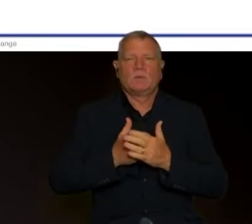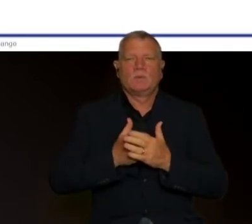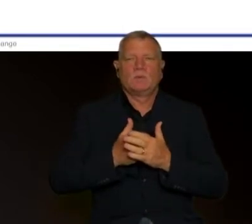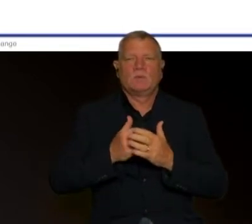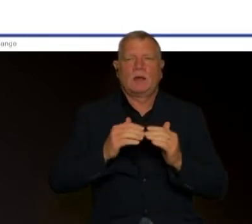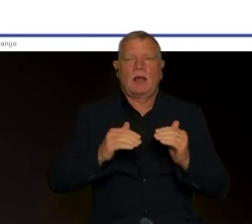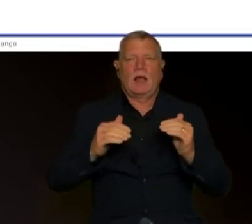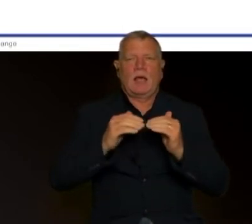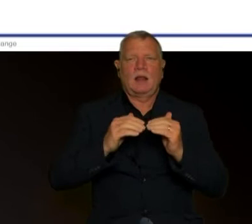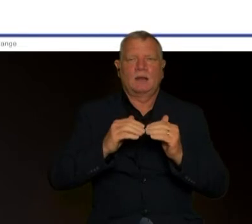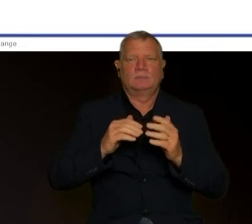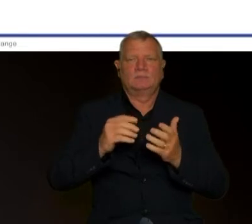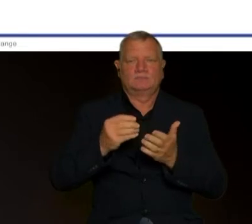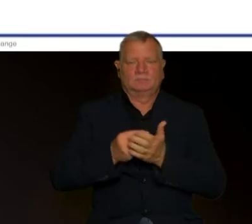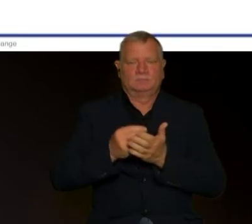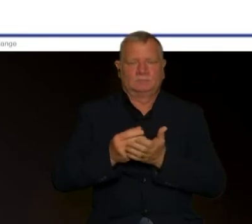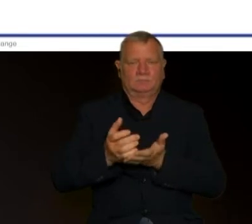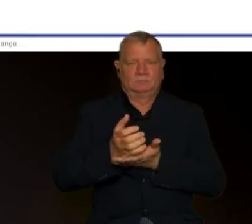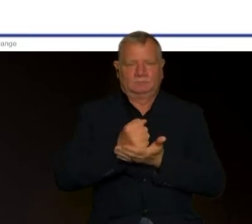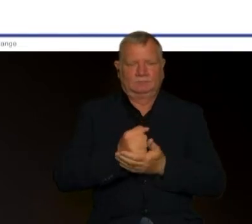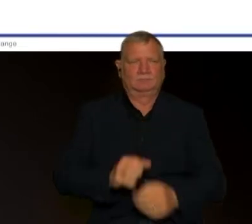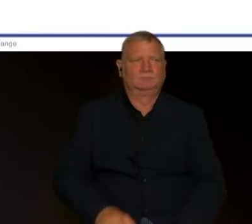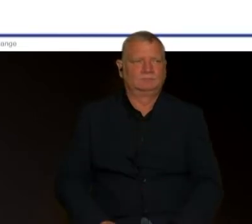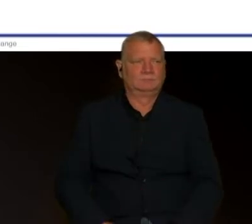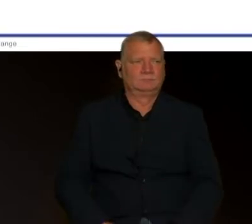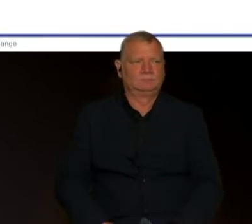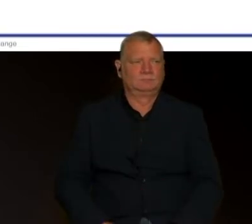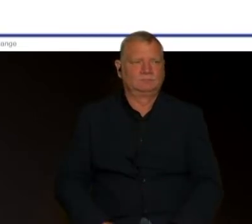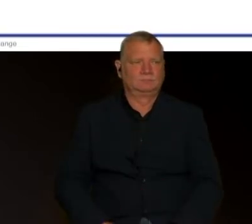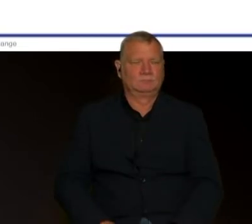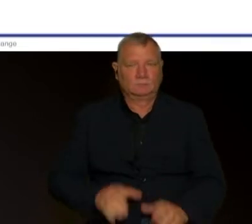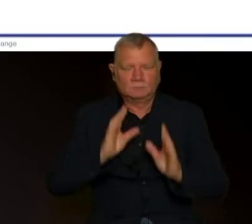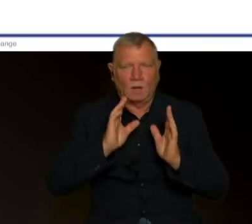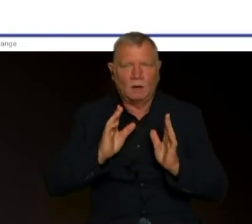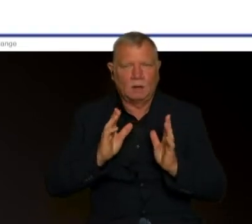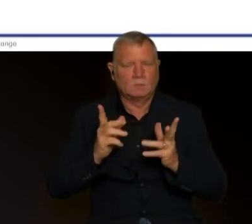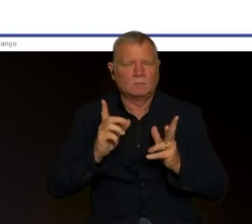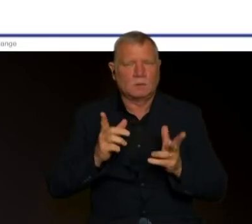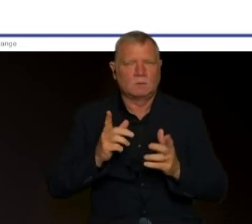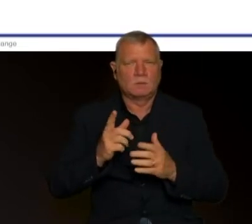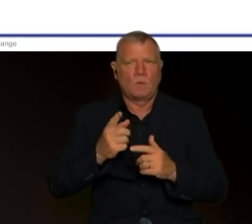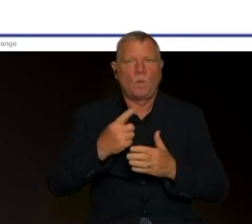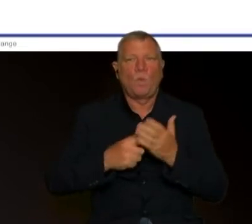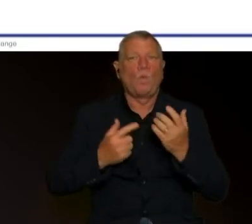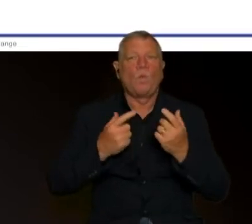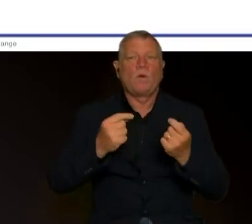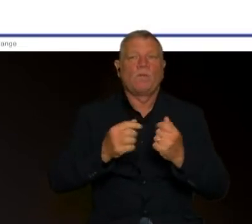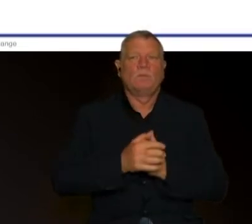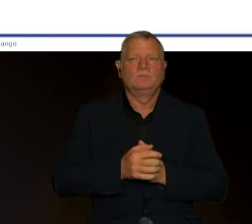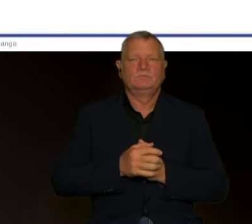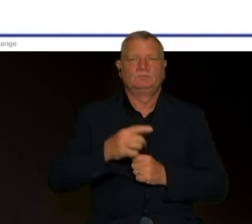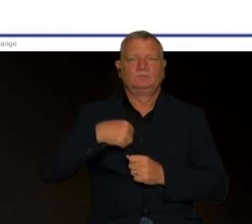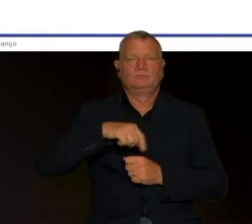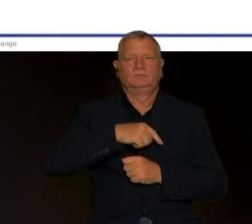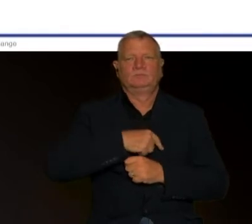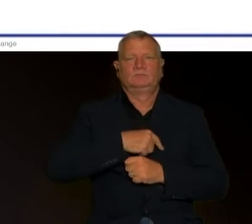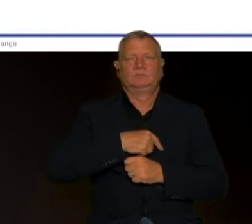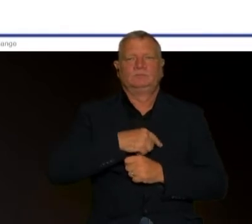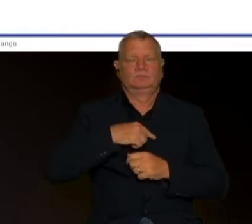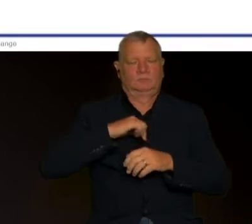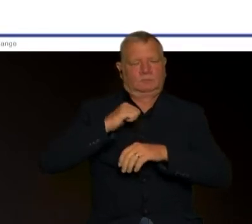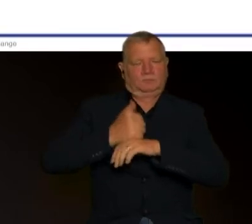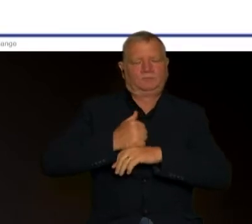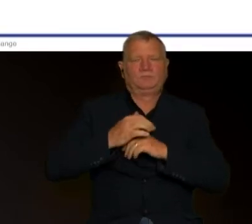the compensation scale. That's what comes next, right? It draws a lot of attention. What are we doing? Well,